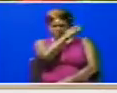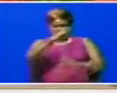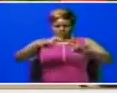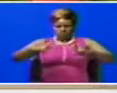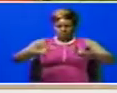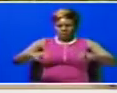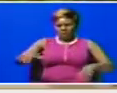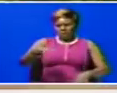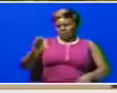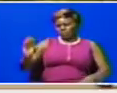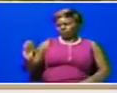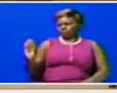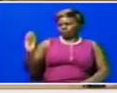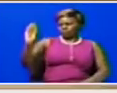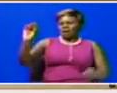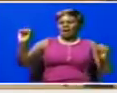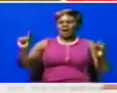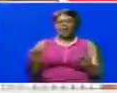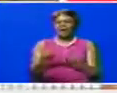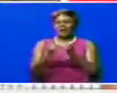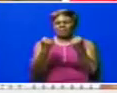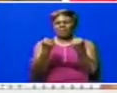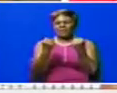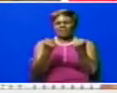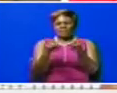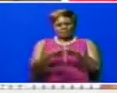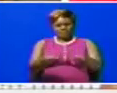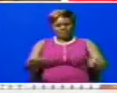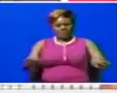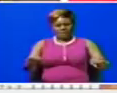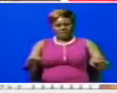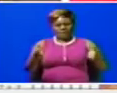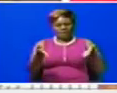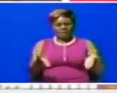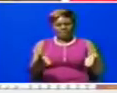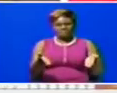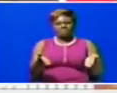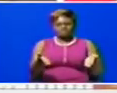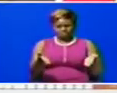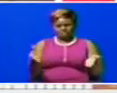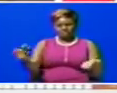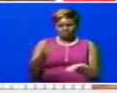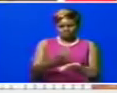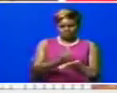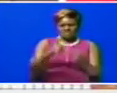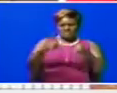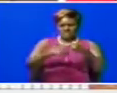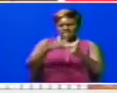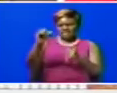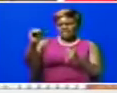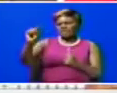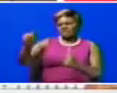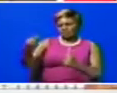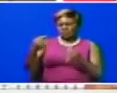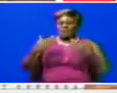grounds where the swearing-in will take place. The field itself here, the arena here can accommodate 60,000, like